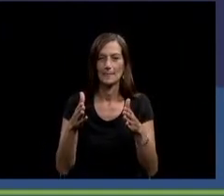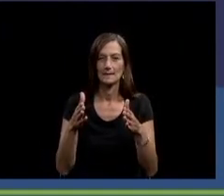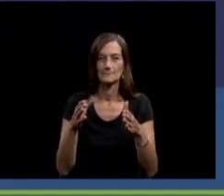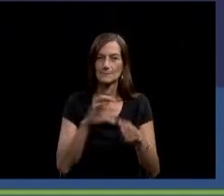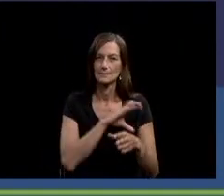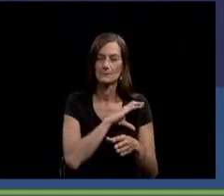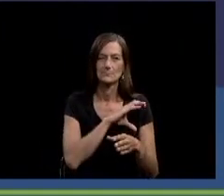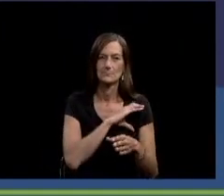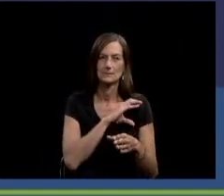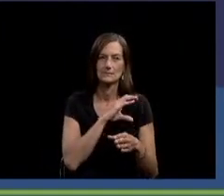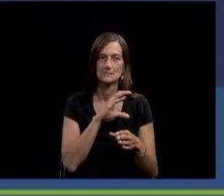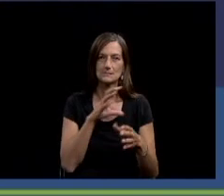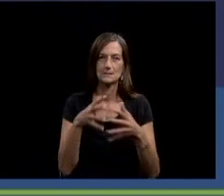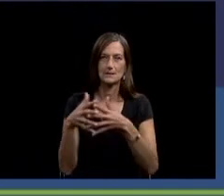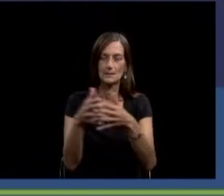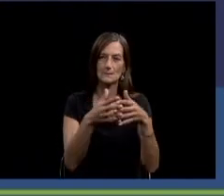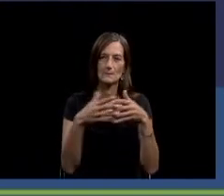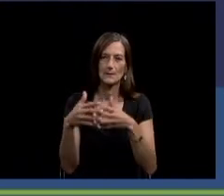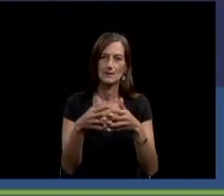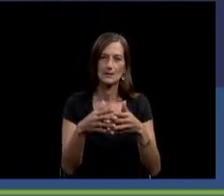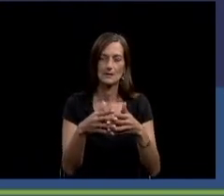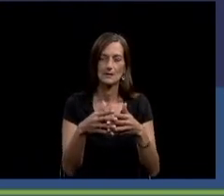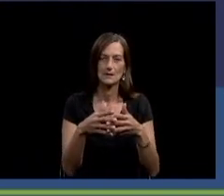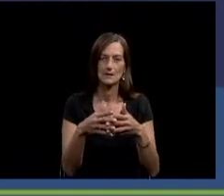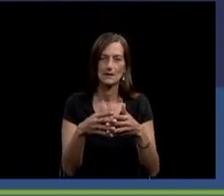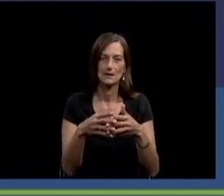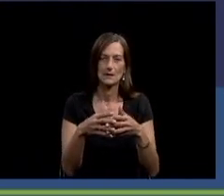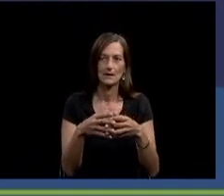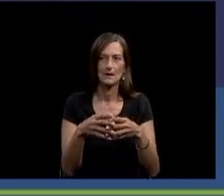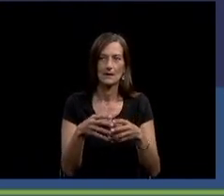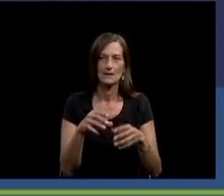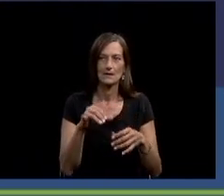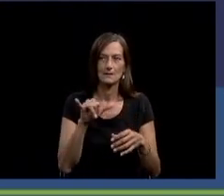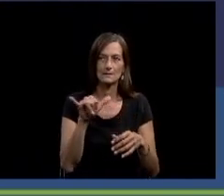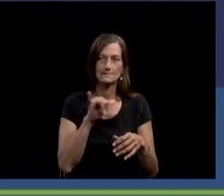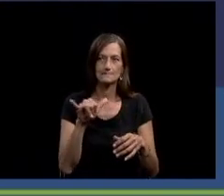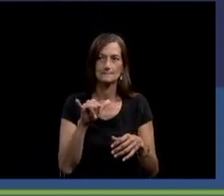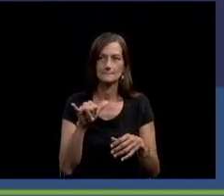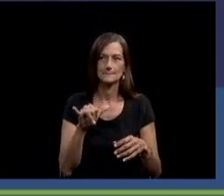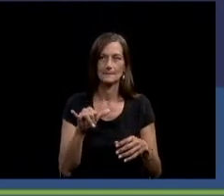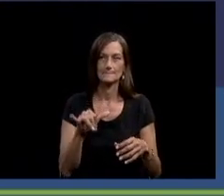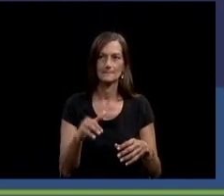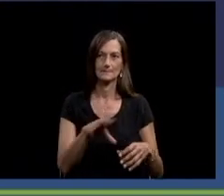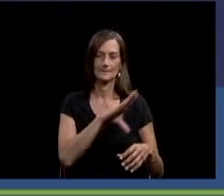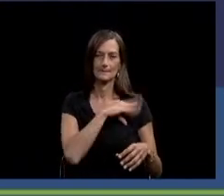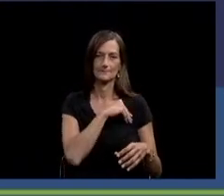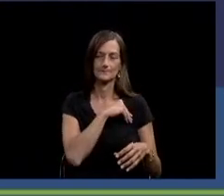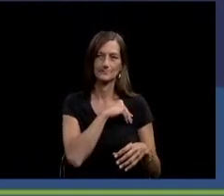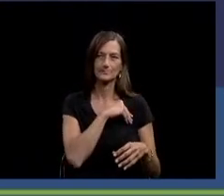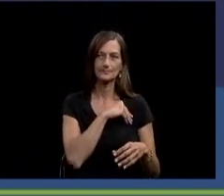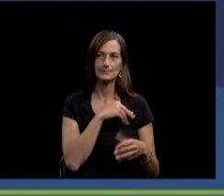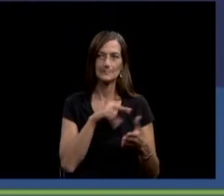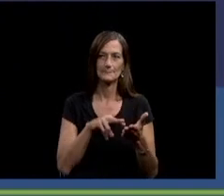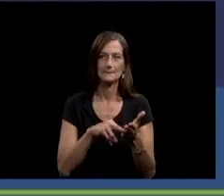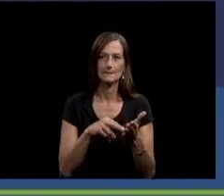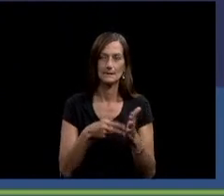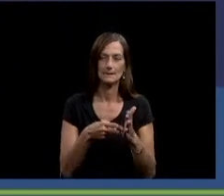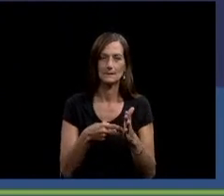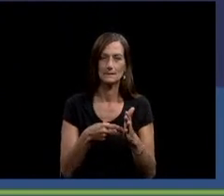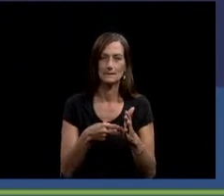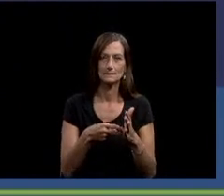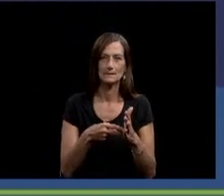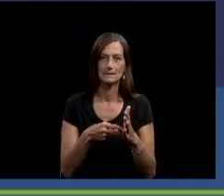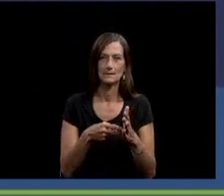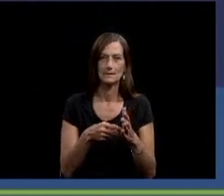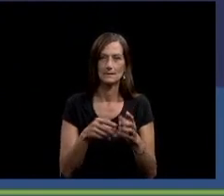put on the badge and the uniform, and what it means to the different groups and different populations that we